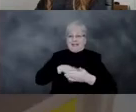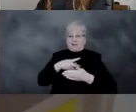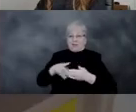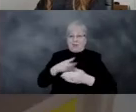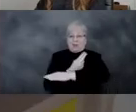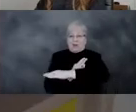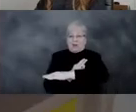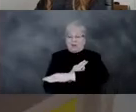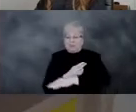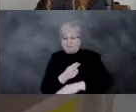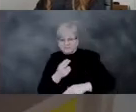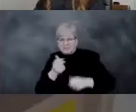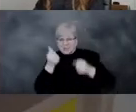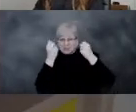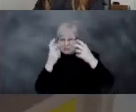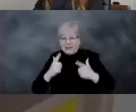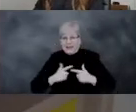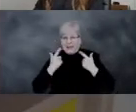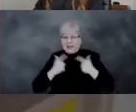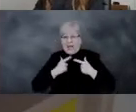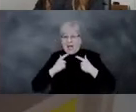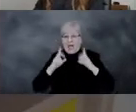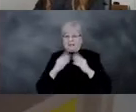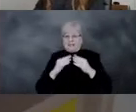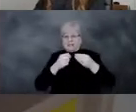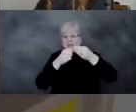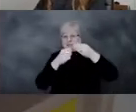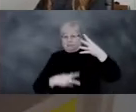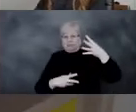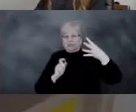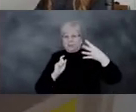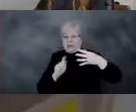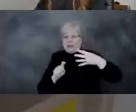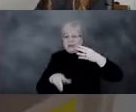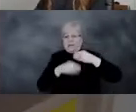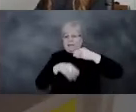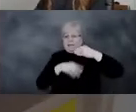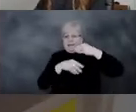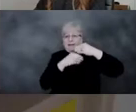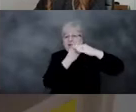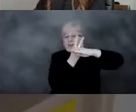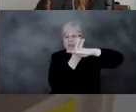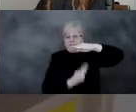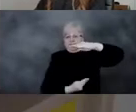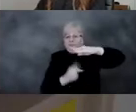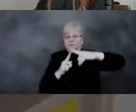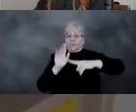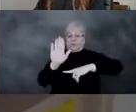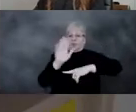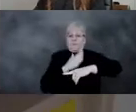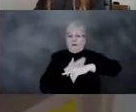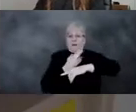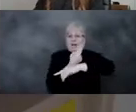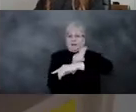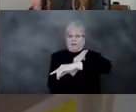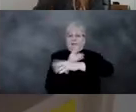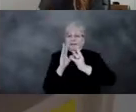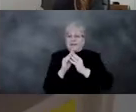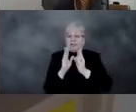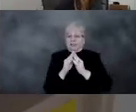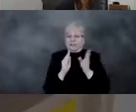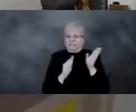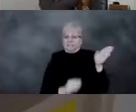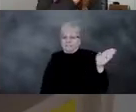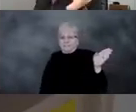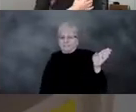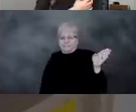sessions that you can participate in for this particular conference. So we encourage you to come in to the